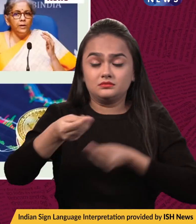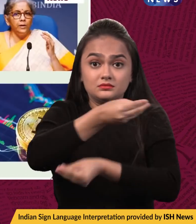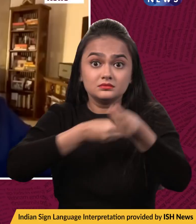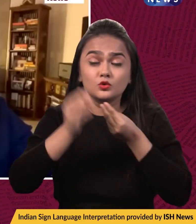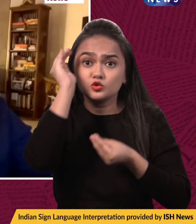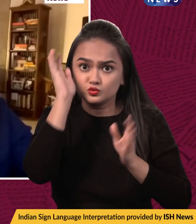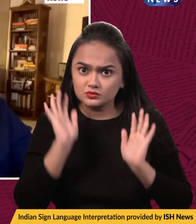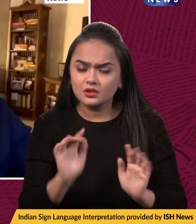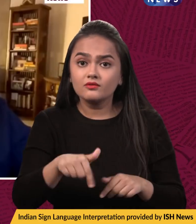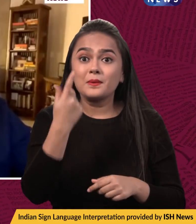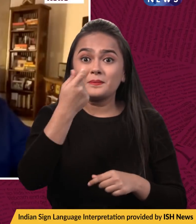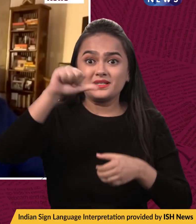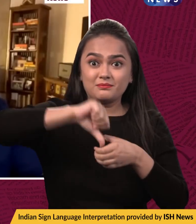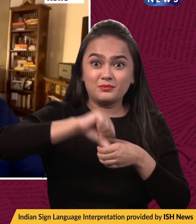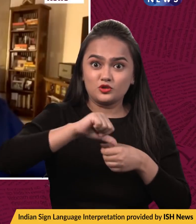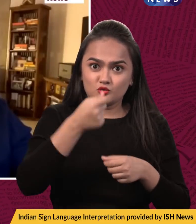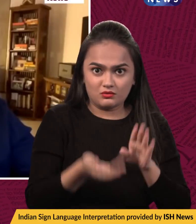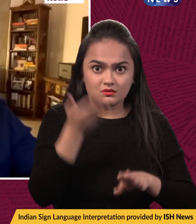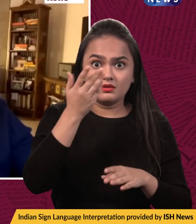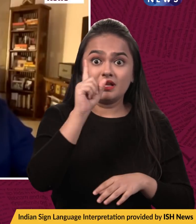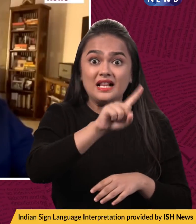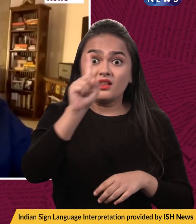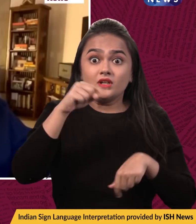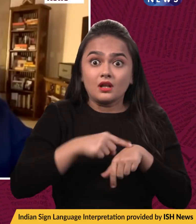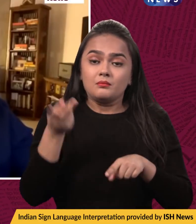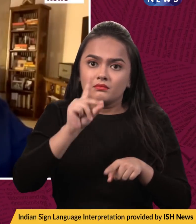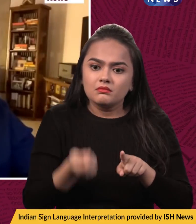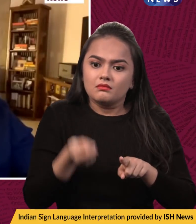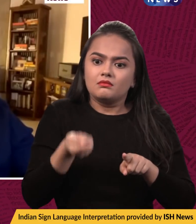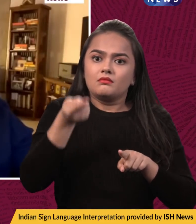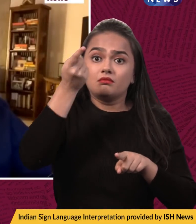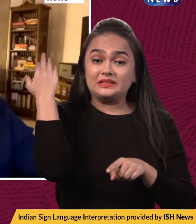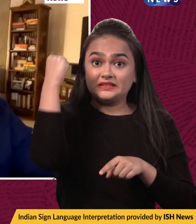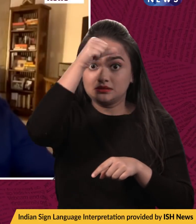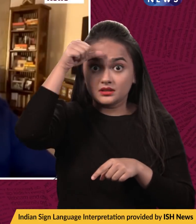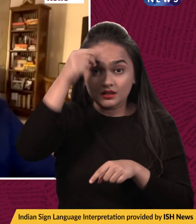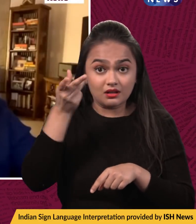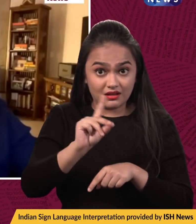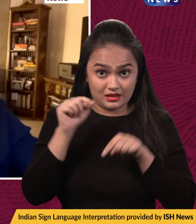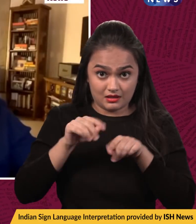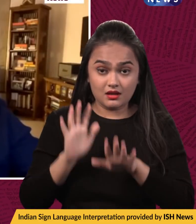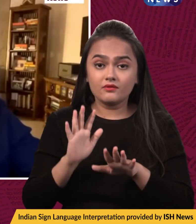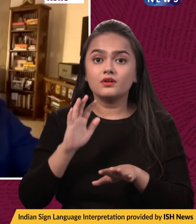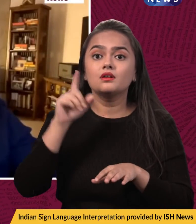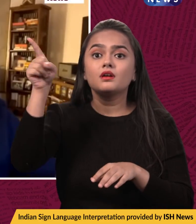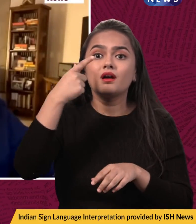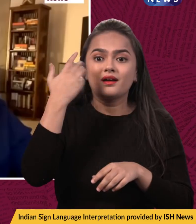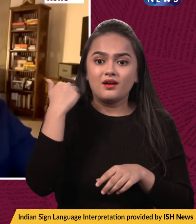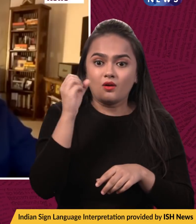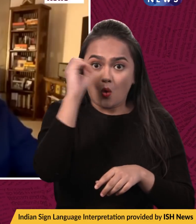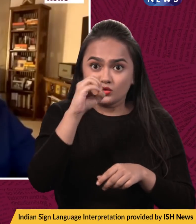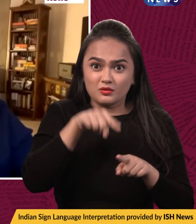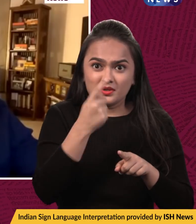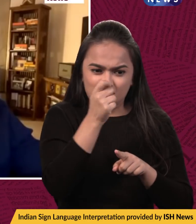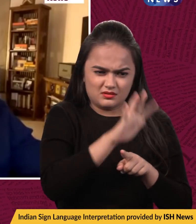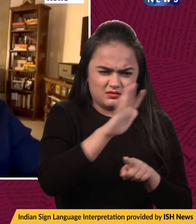economy. The price of petrol and diesel were hiked for the 11th time on Sunday in the month of October. This takes the recent